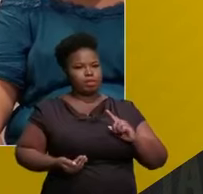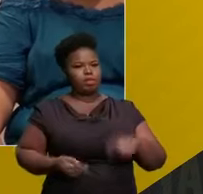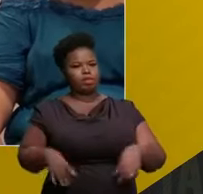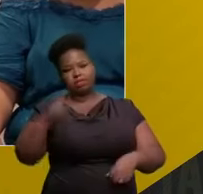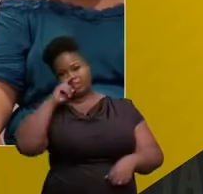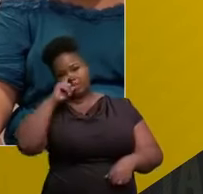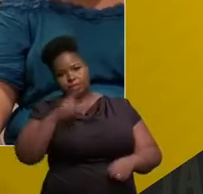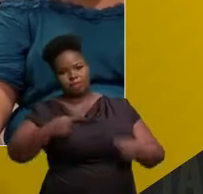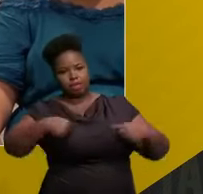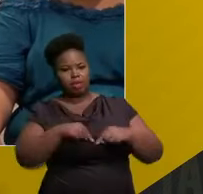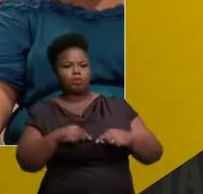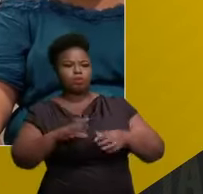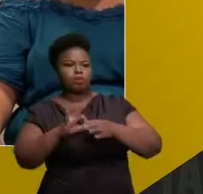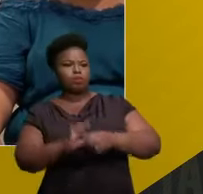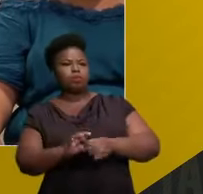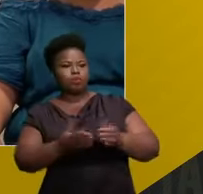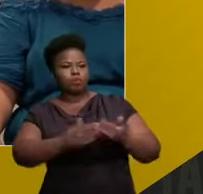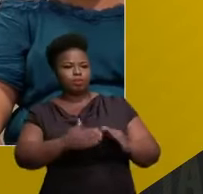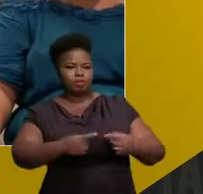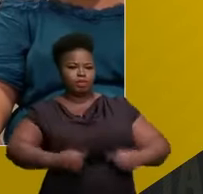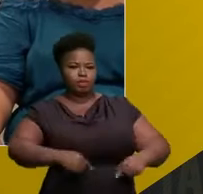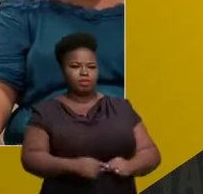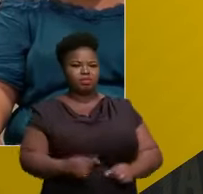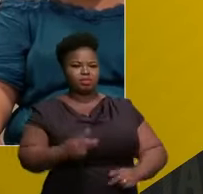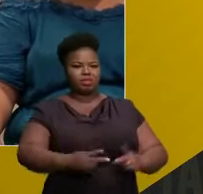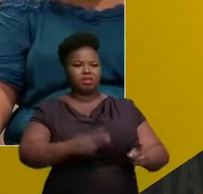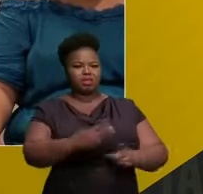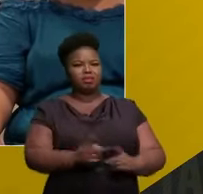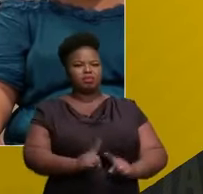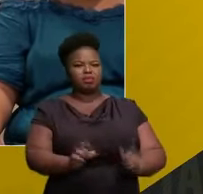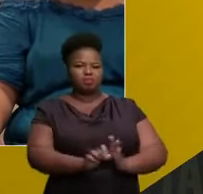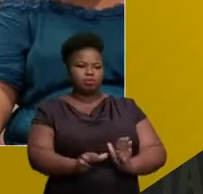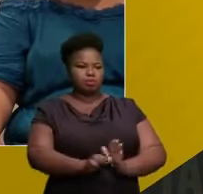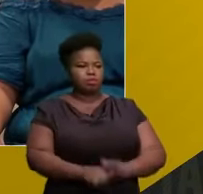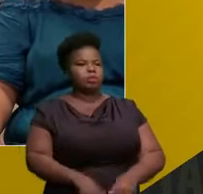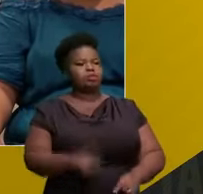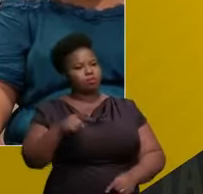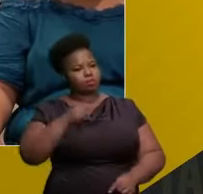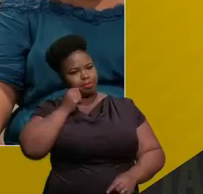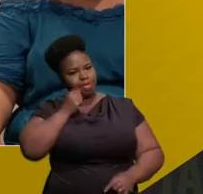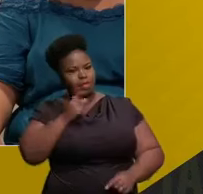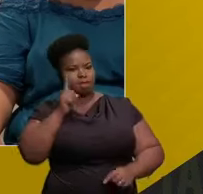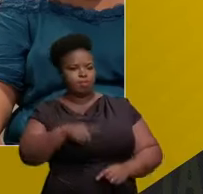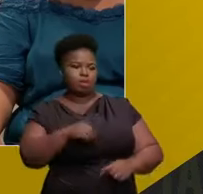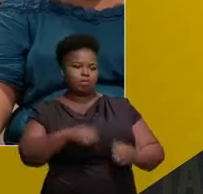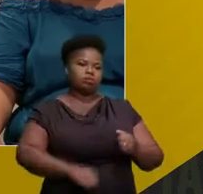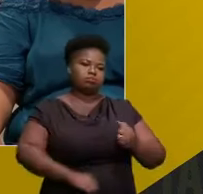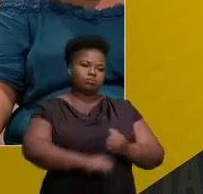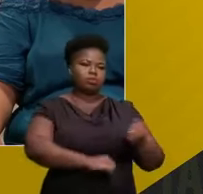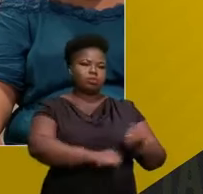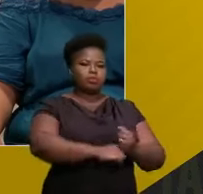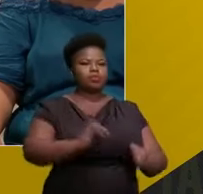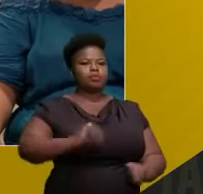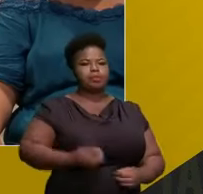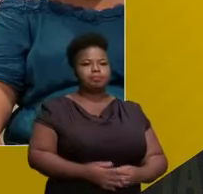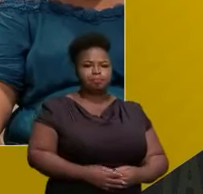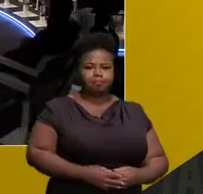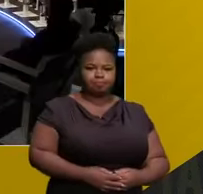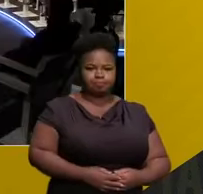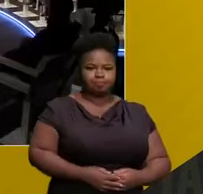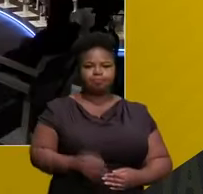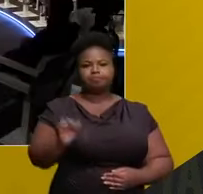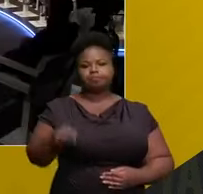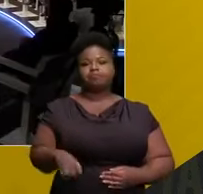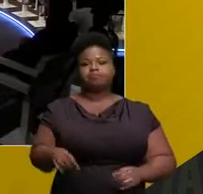sisters ekhaya and in our community as well. So over and above that, it's important that as men we step up and we play a proactive part in that respect. Sure, that